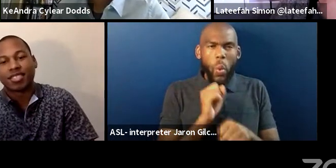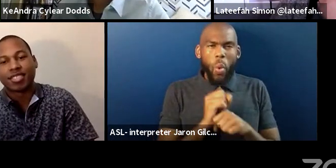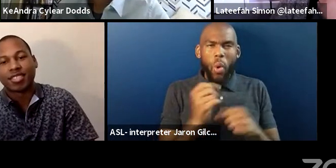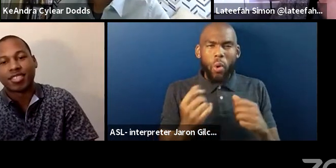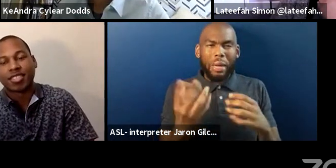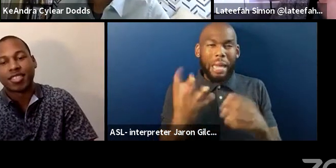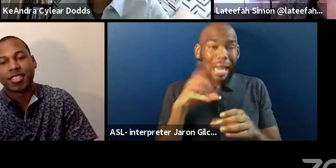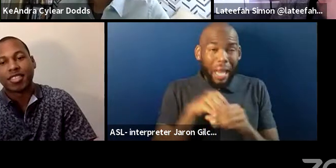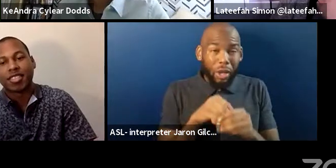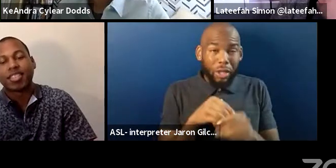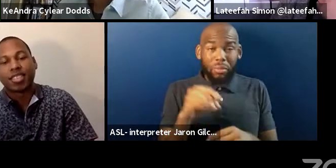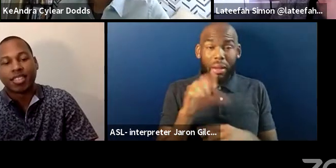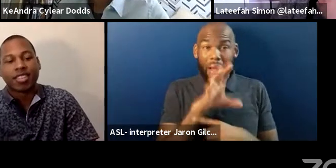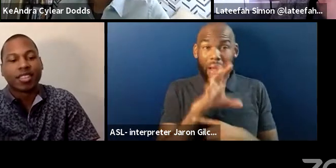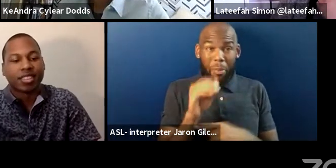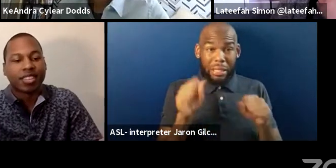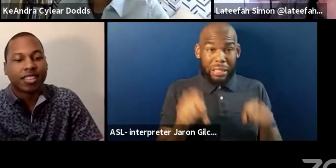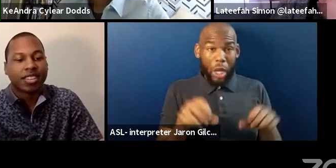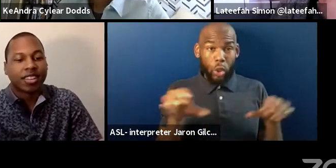morning session happen?